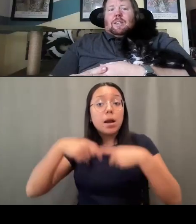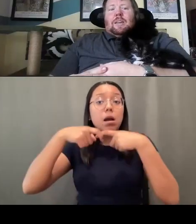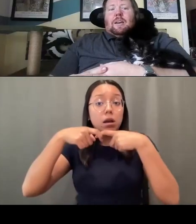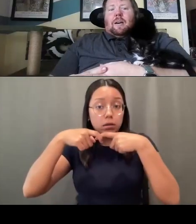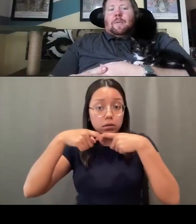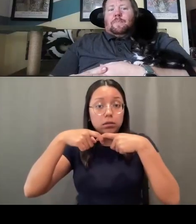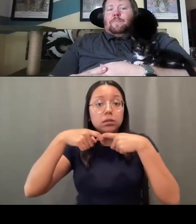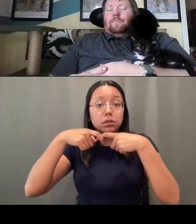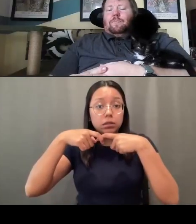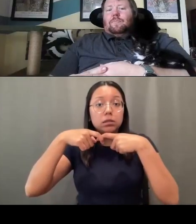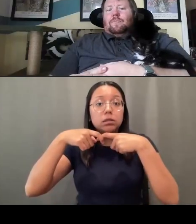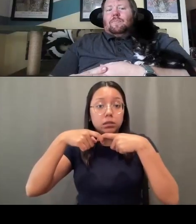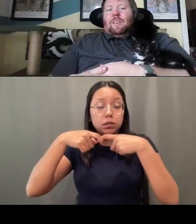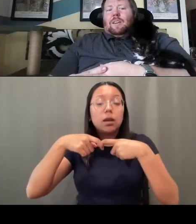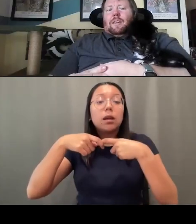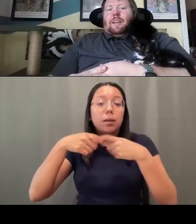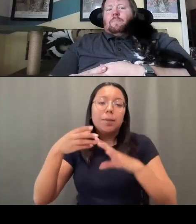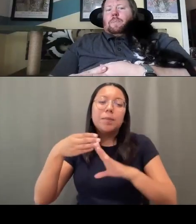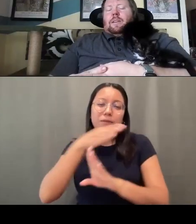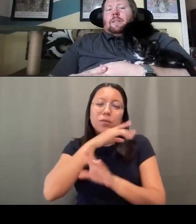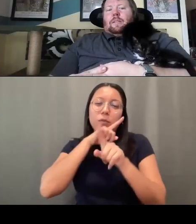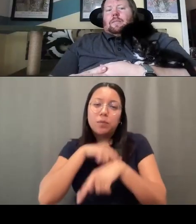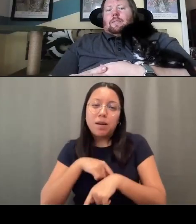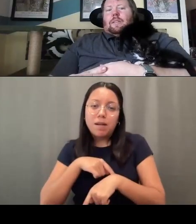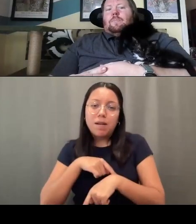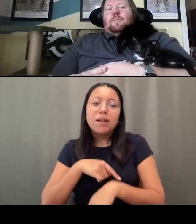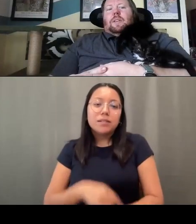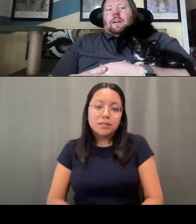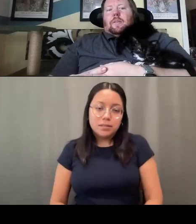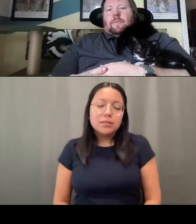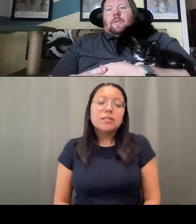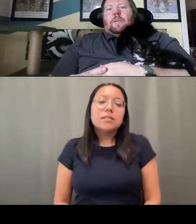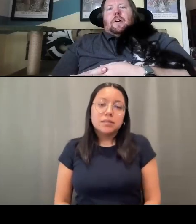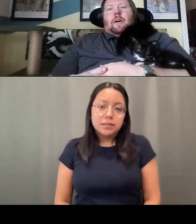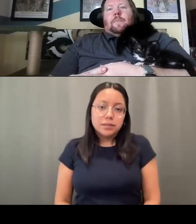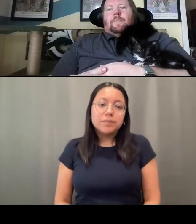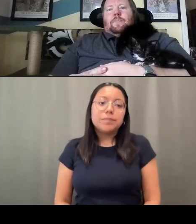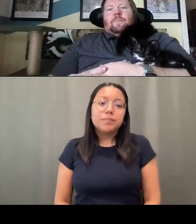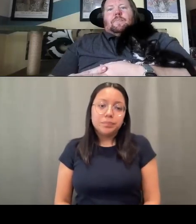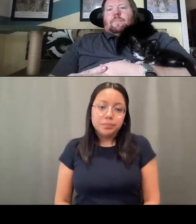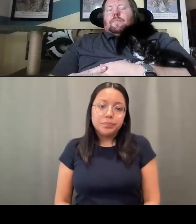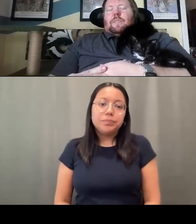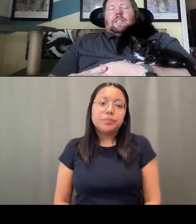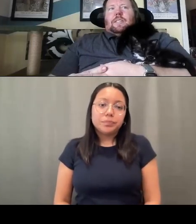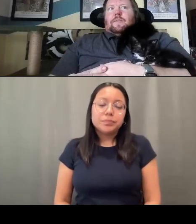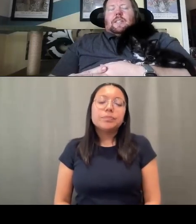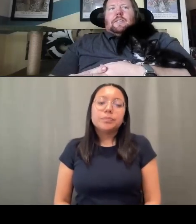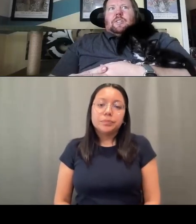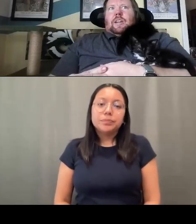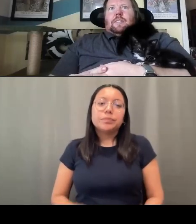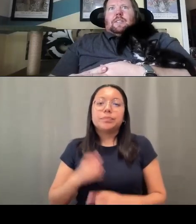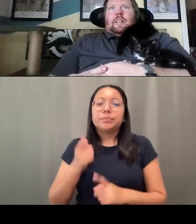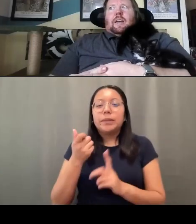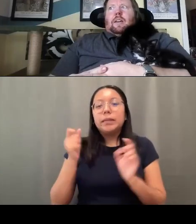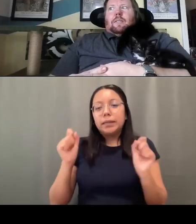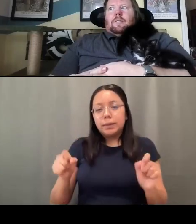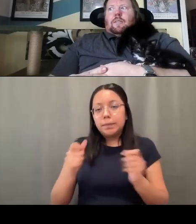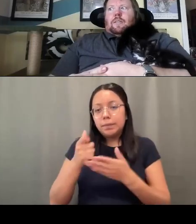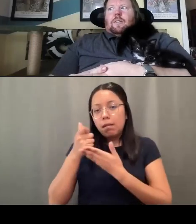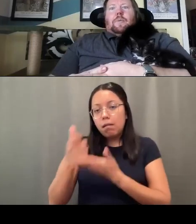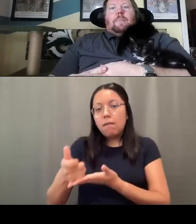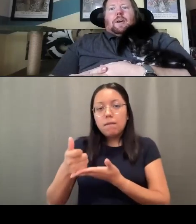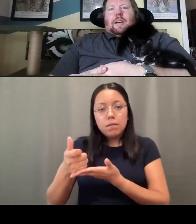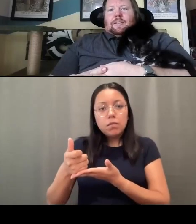responding, really, can be really helpful. That just gives us a chance to